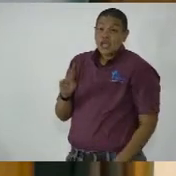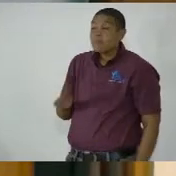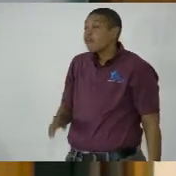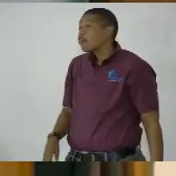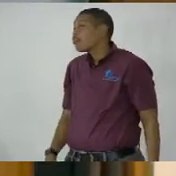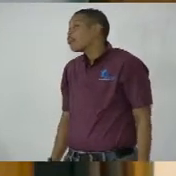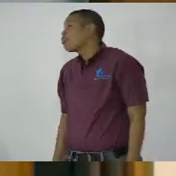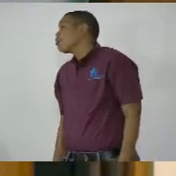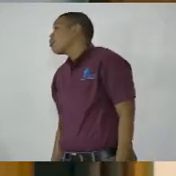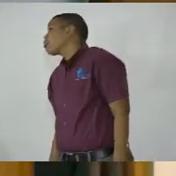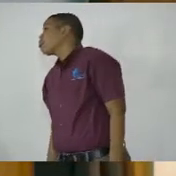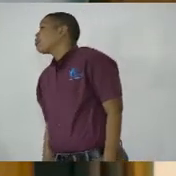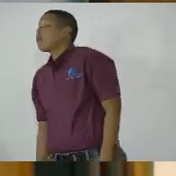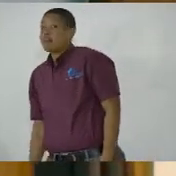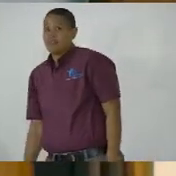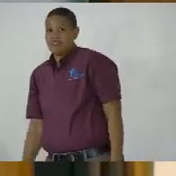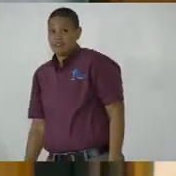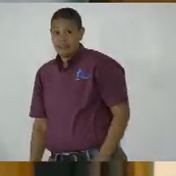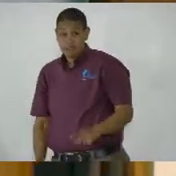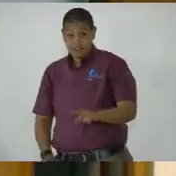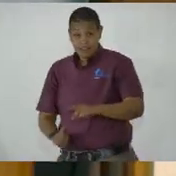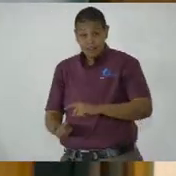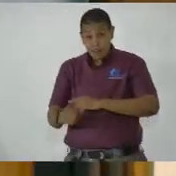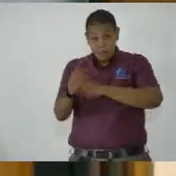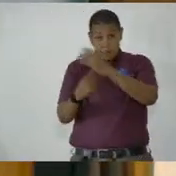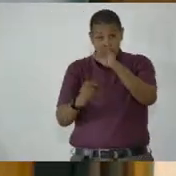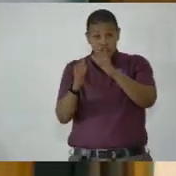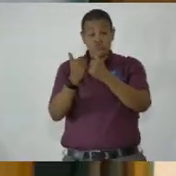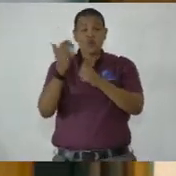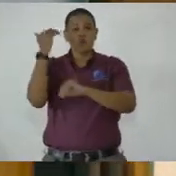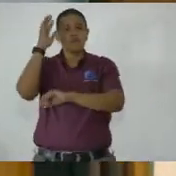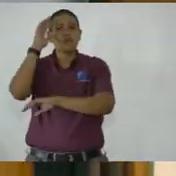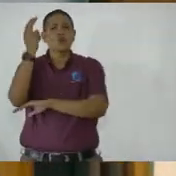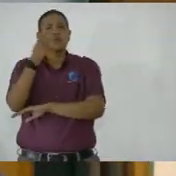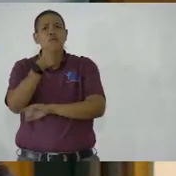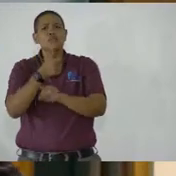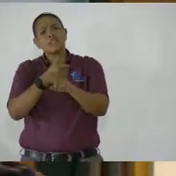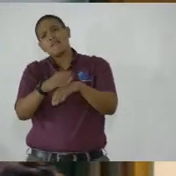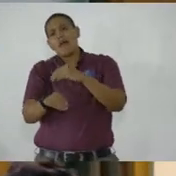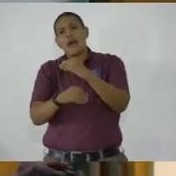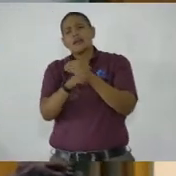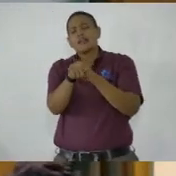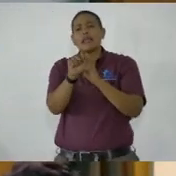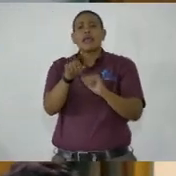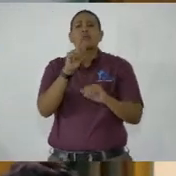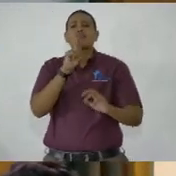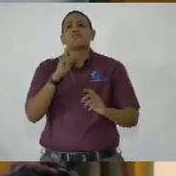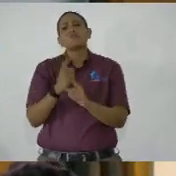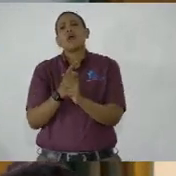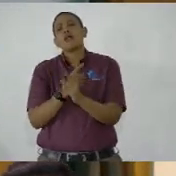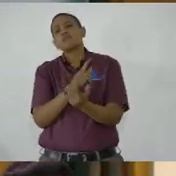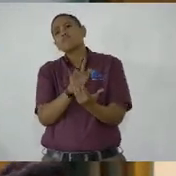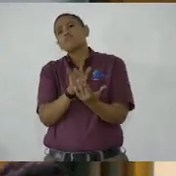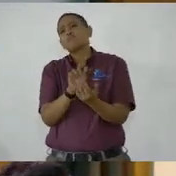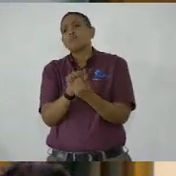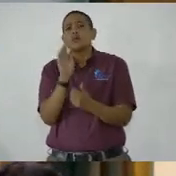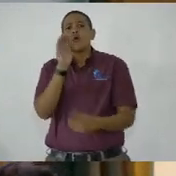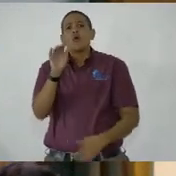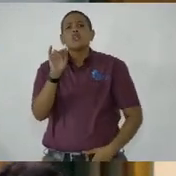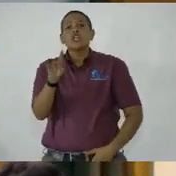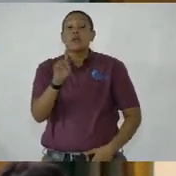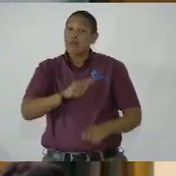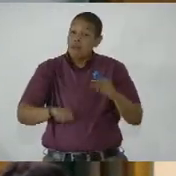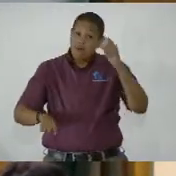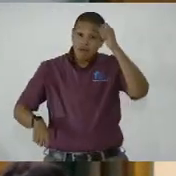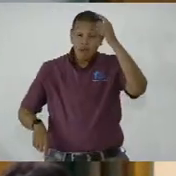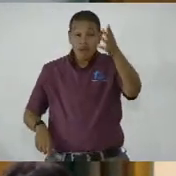parish associations hopefully will be utilized so that they can be in regular touch with all the GPs. But moreover, Madam